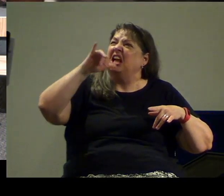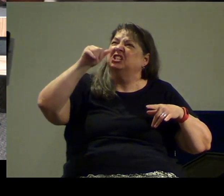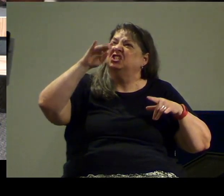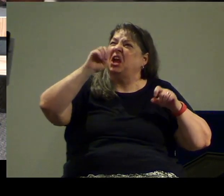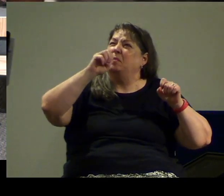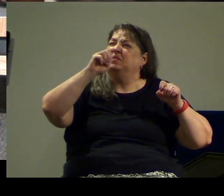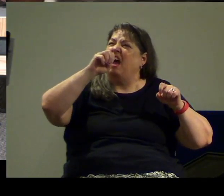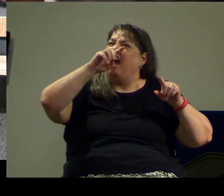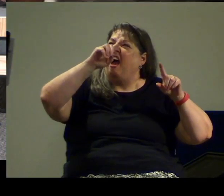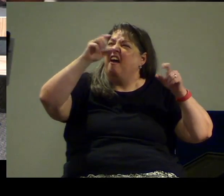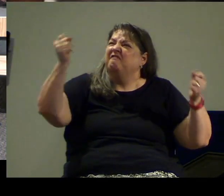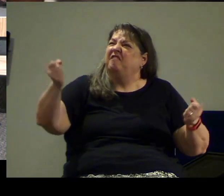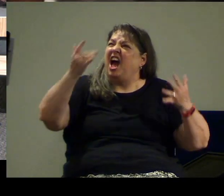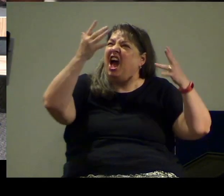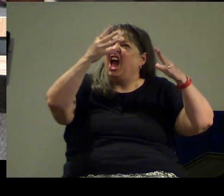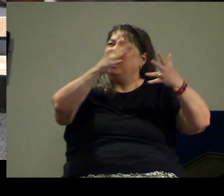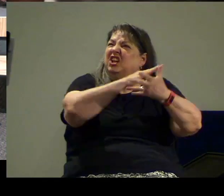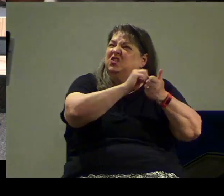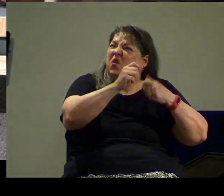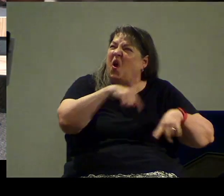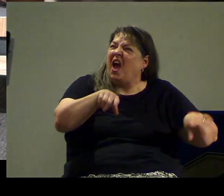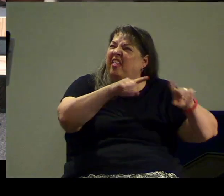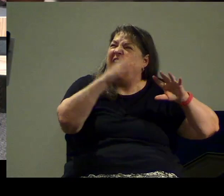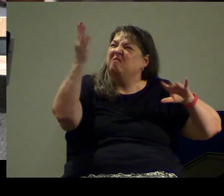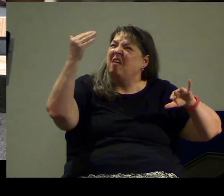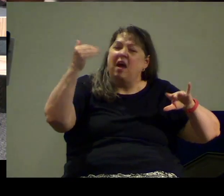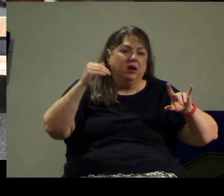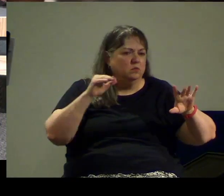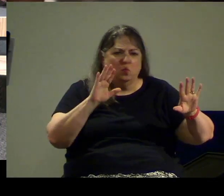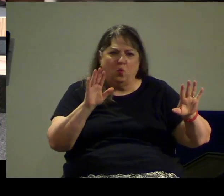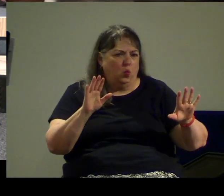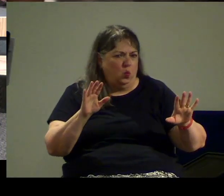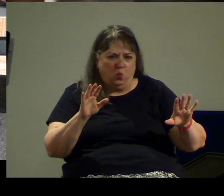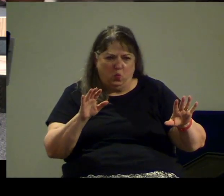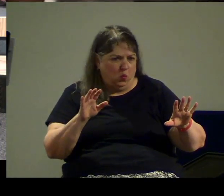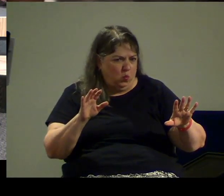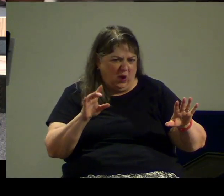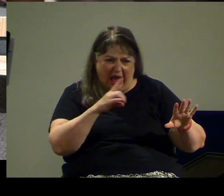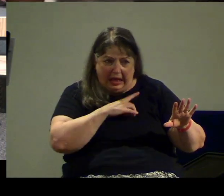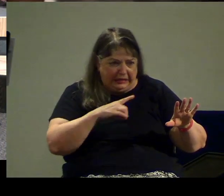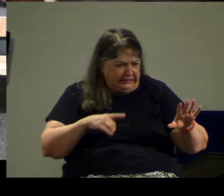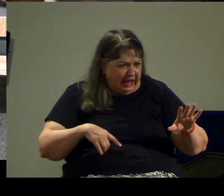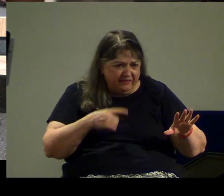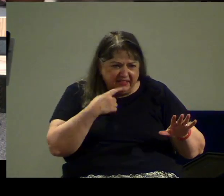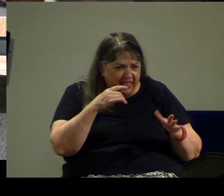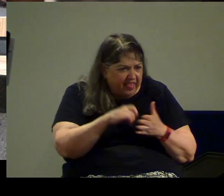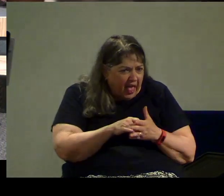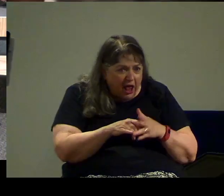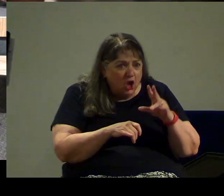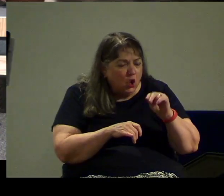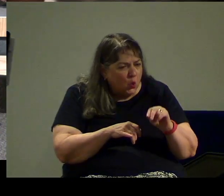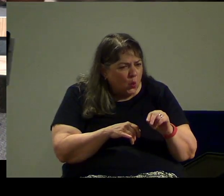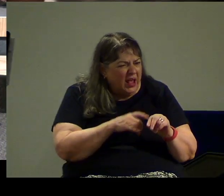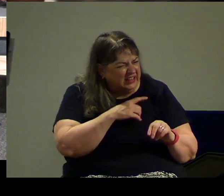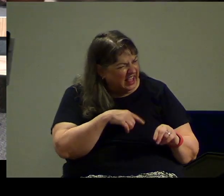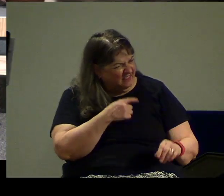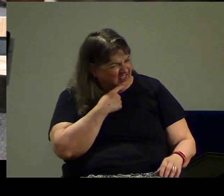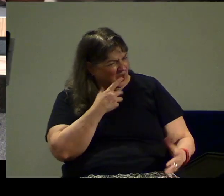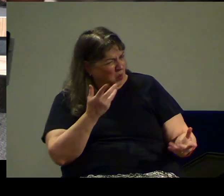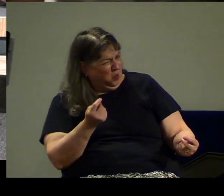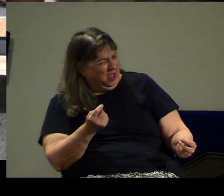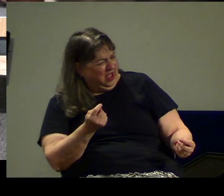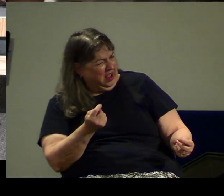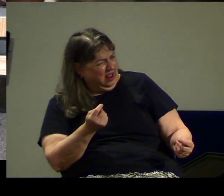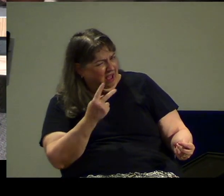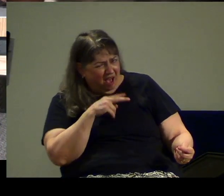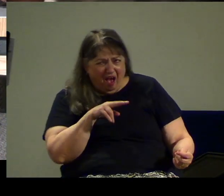destroy them, right? David didn't pray that prayer. Those weren't the, right? David turns around, and what does he do? He looks to